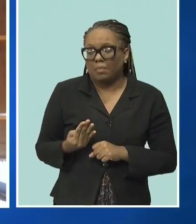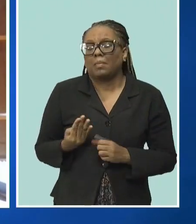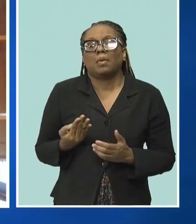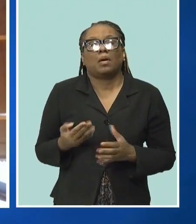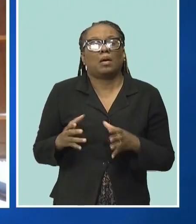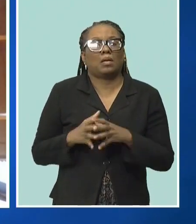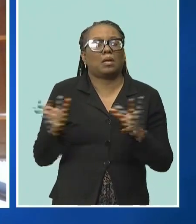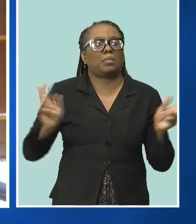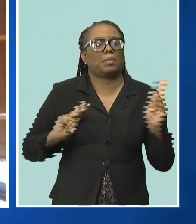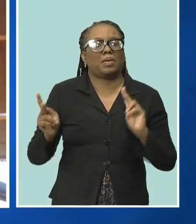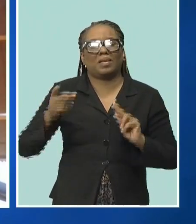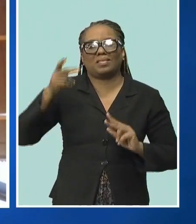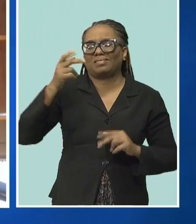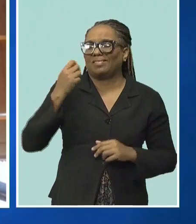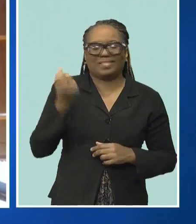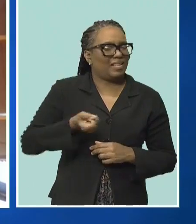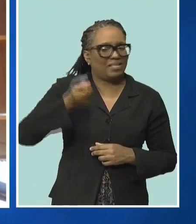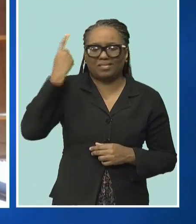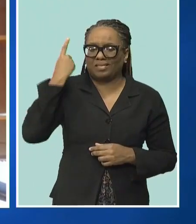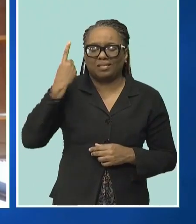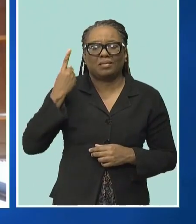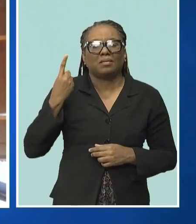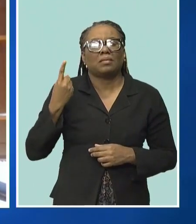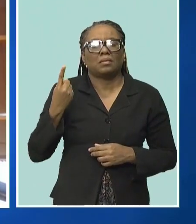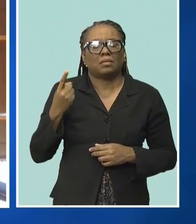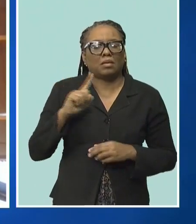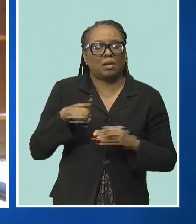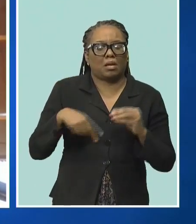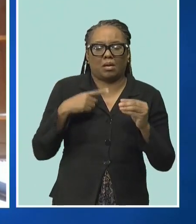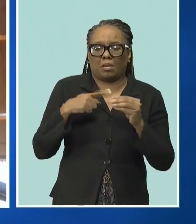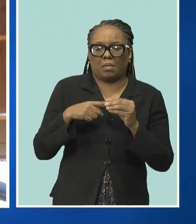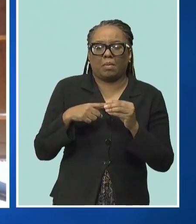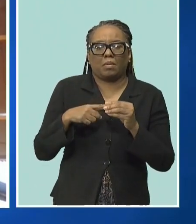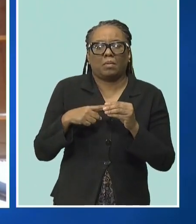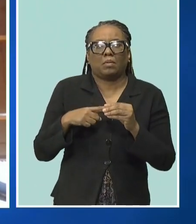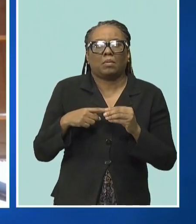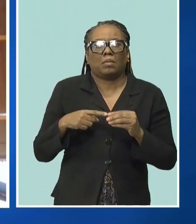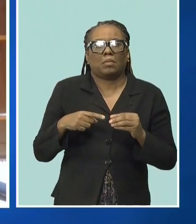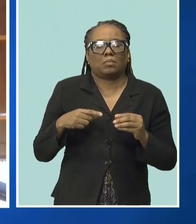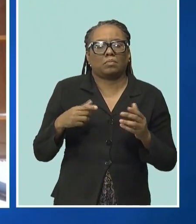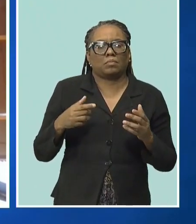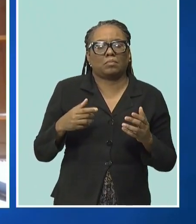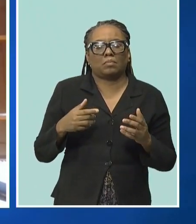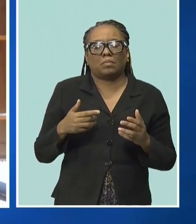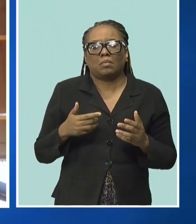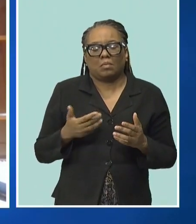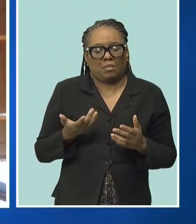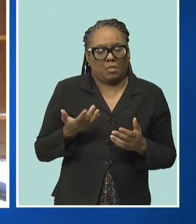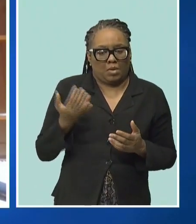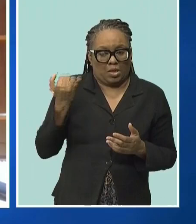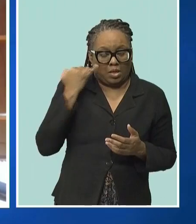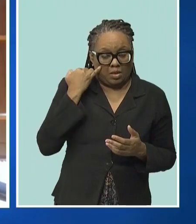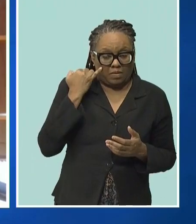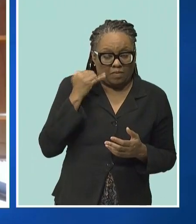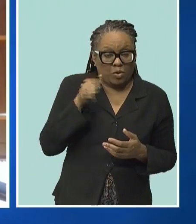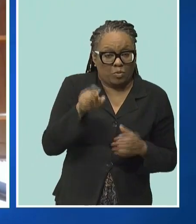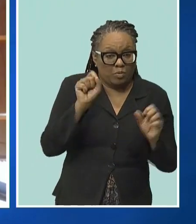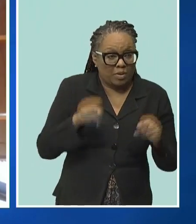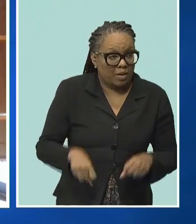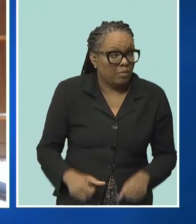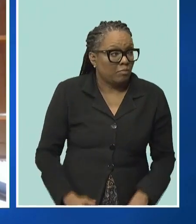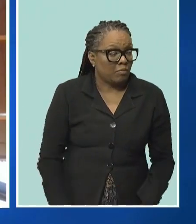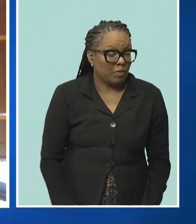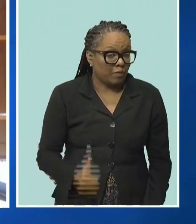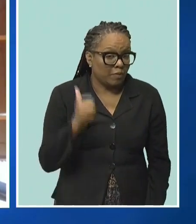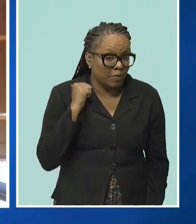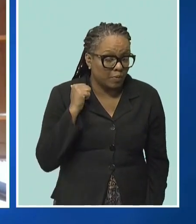of misunderstanding, quite a lot of uncertainty with respect to what a person could refuse to do. Now, the regulation